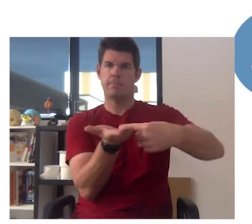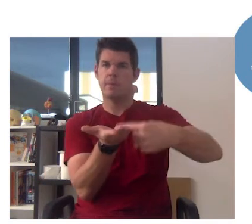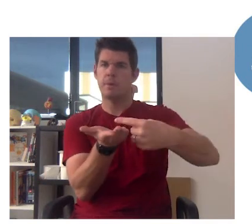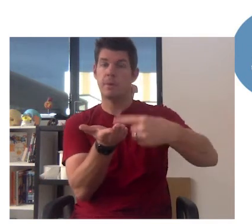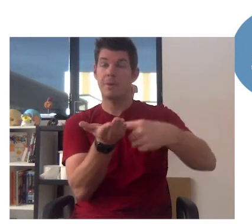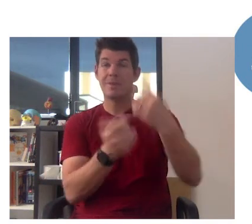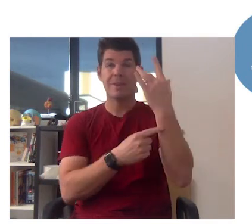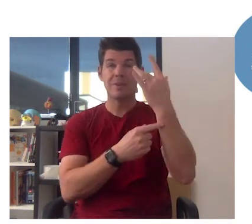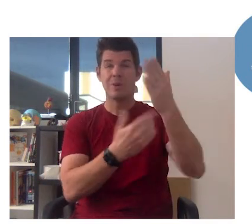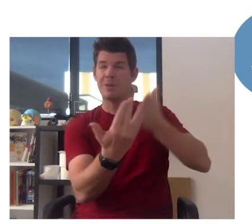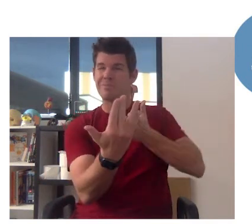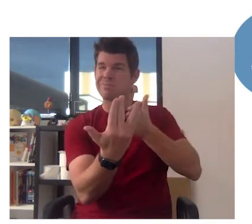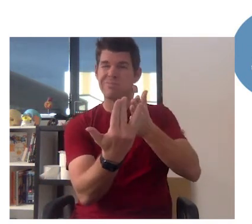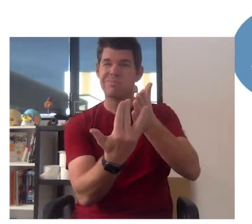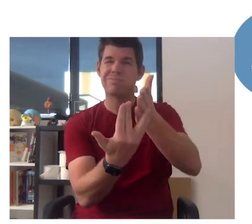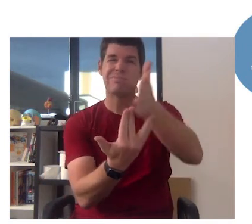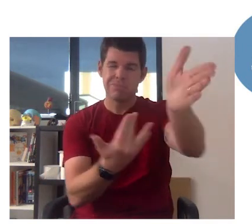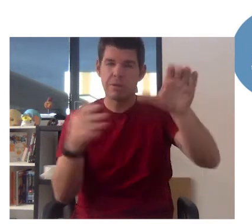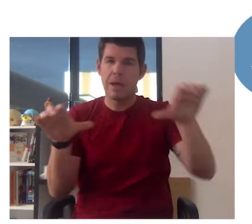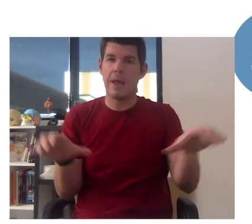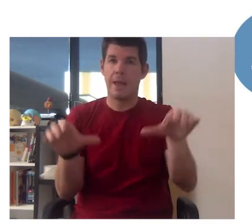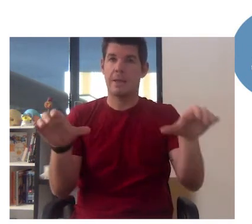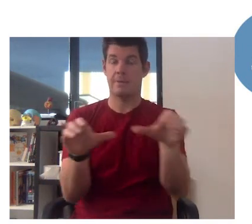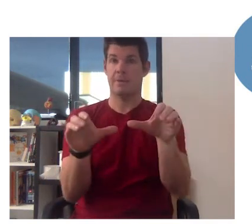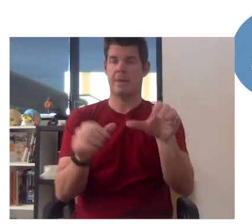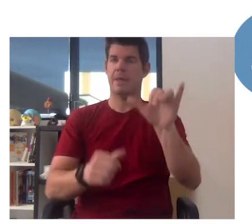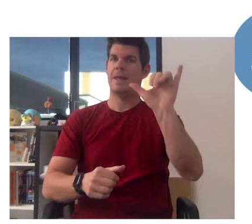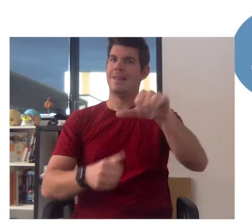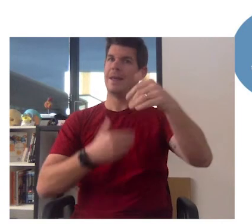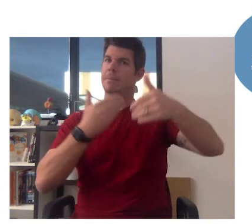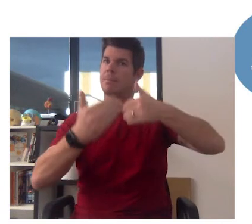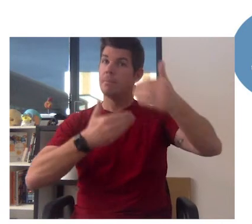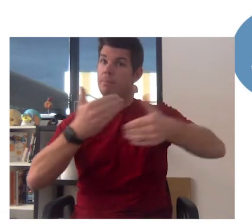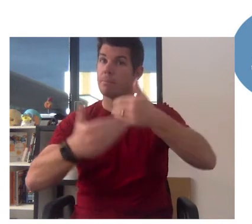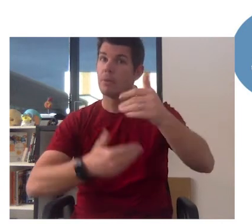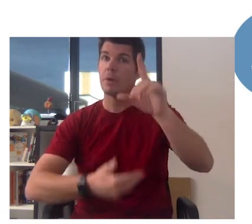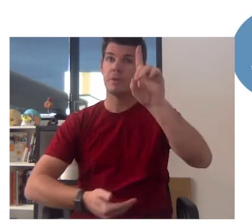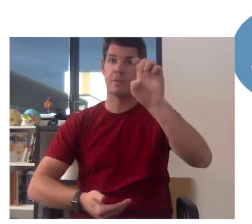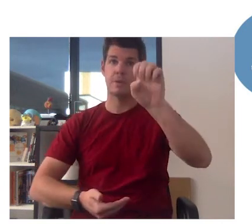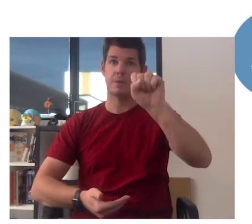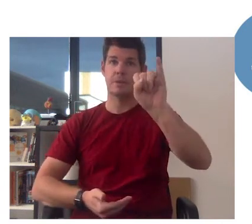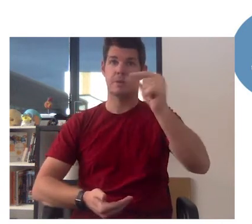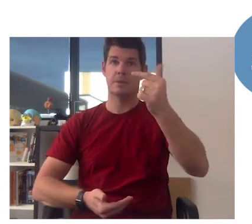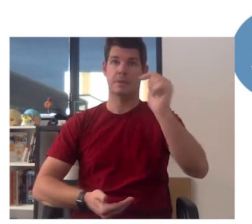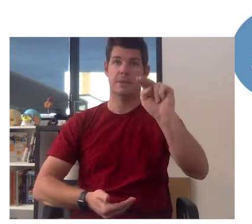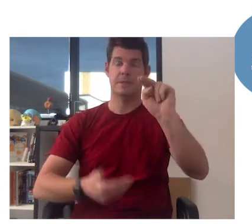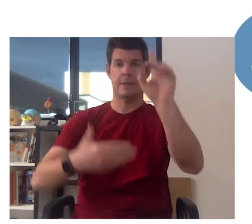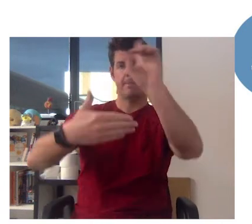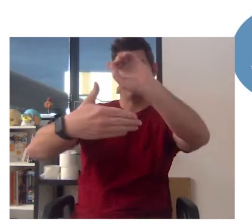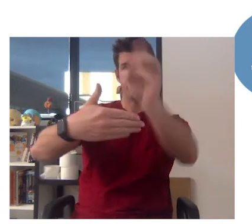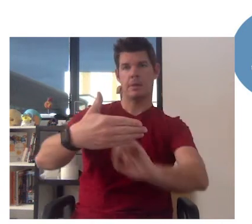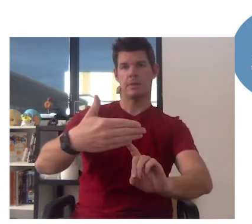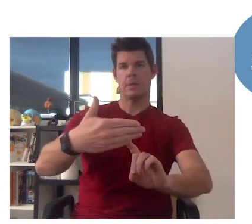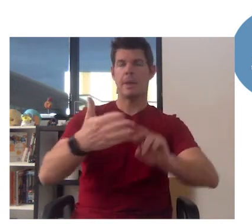activities. And the design process is just a way for us to attempt to